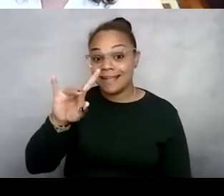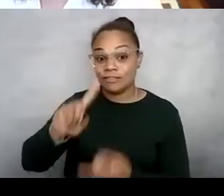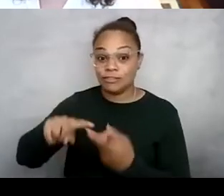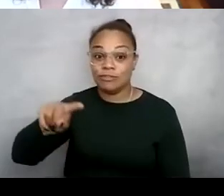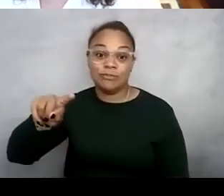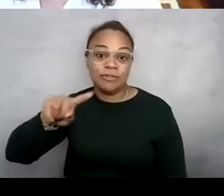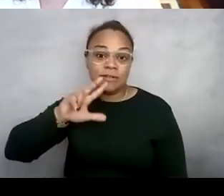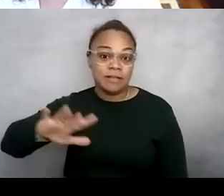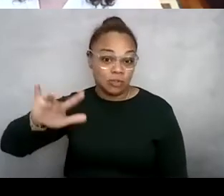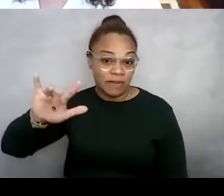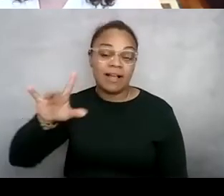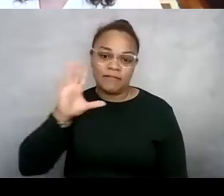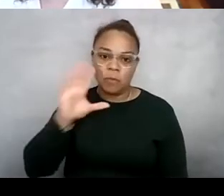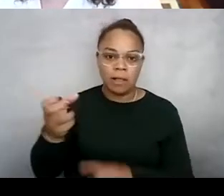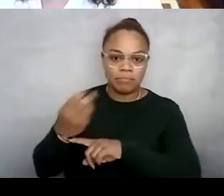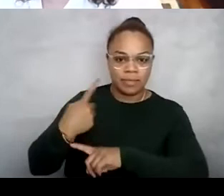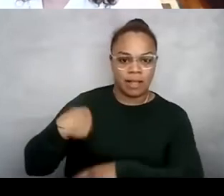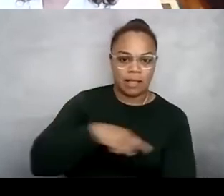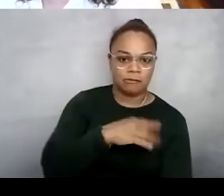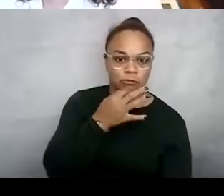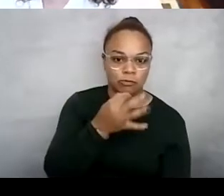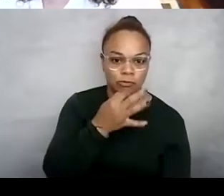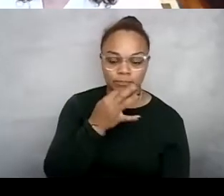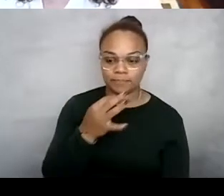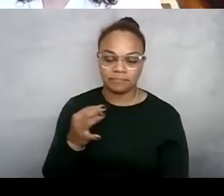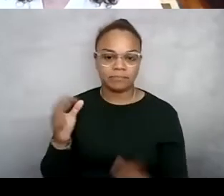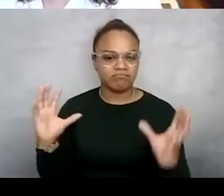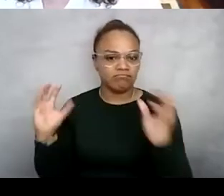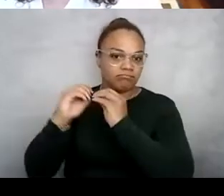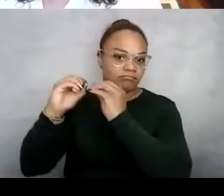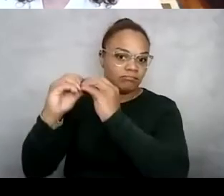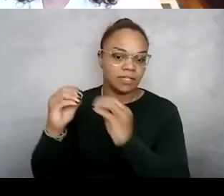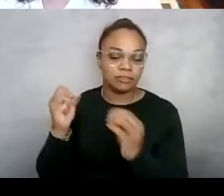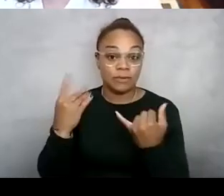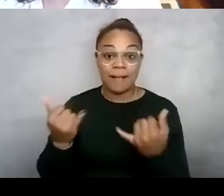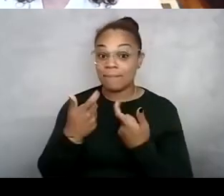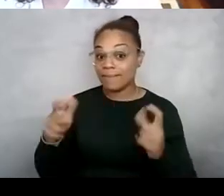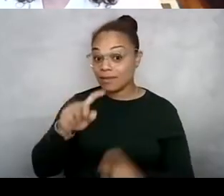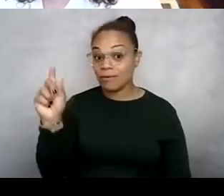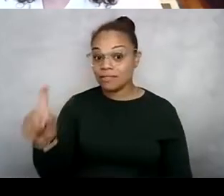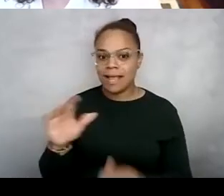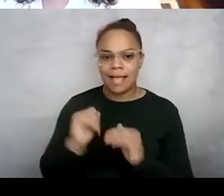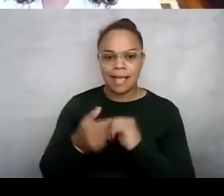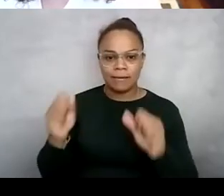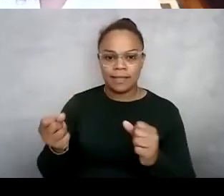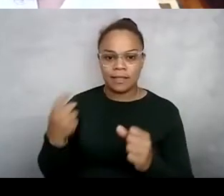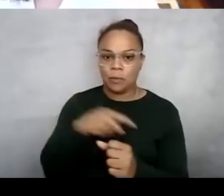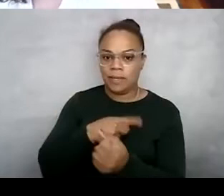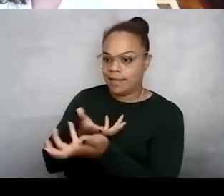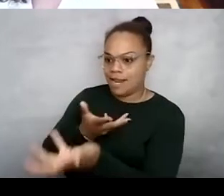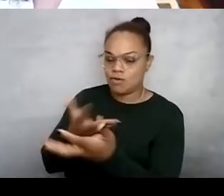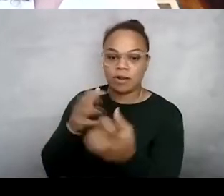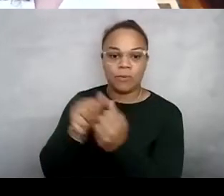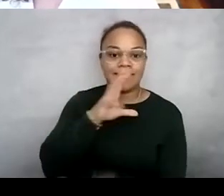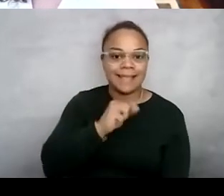really soon. So the question is, how do we intentionally and proactively interact with the 18 to 35-year-olds,